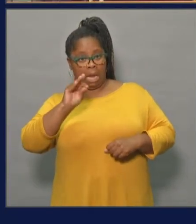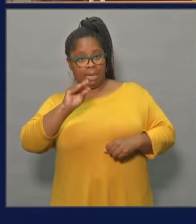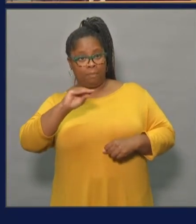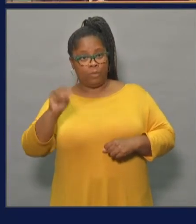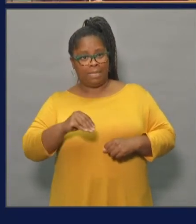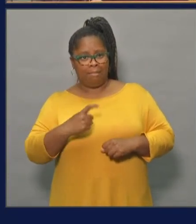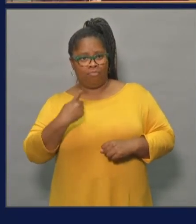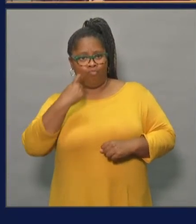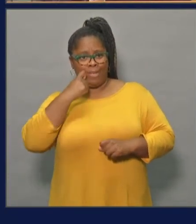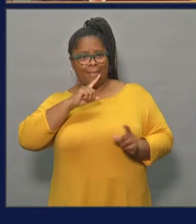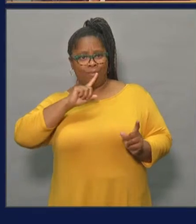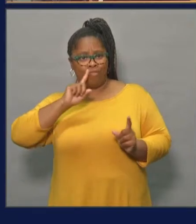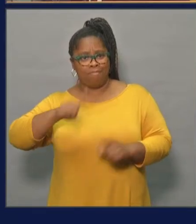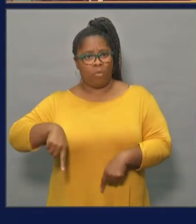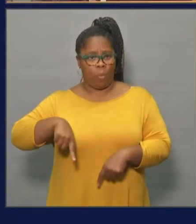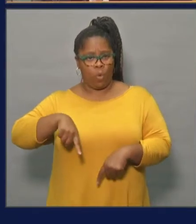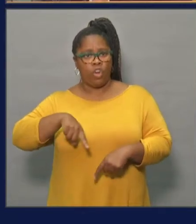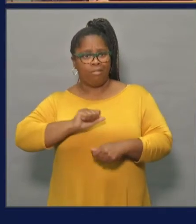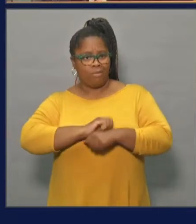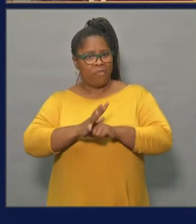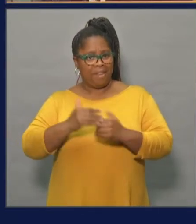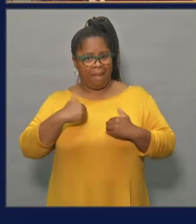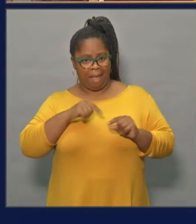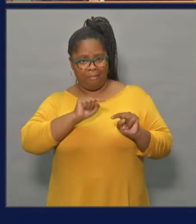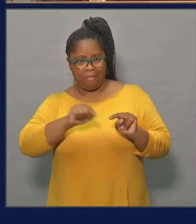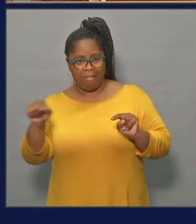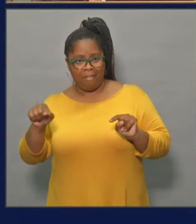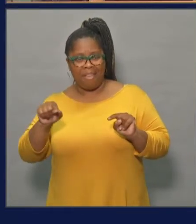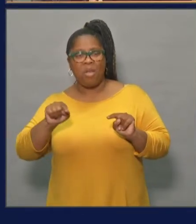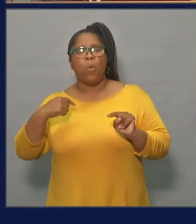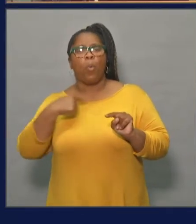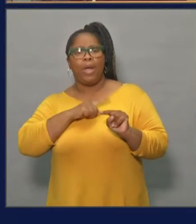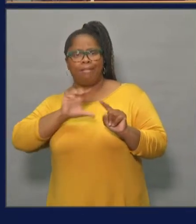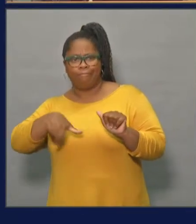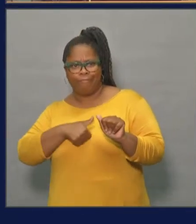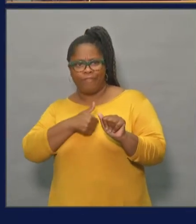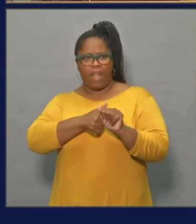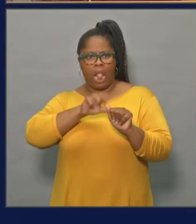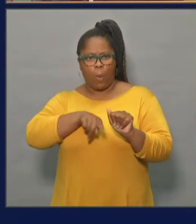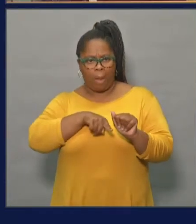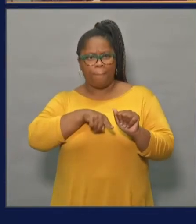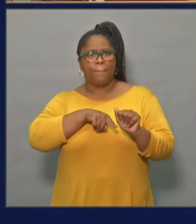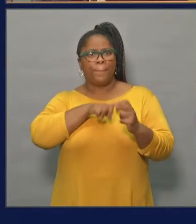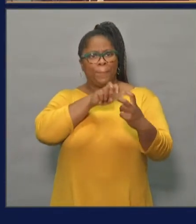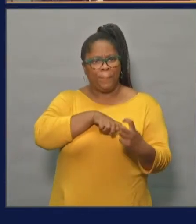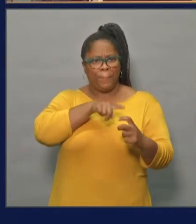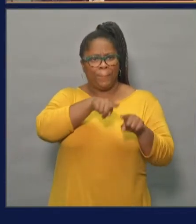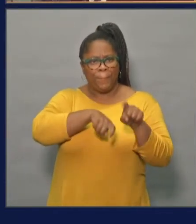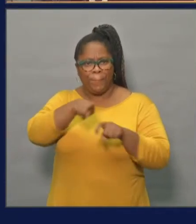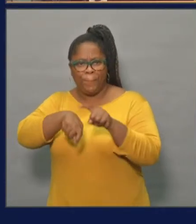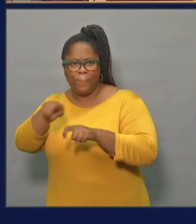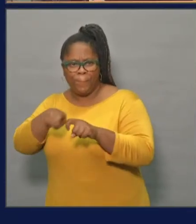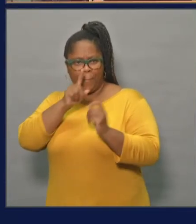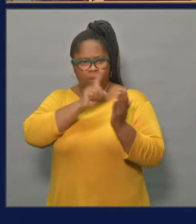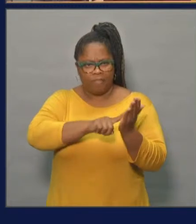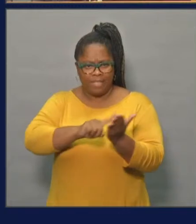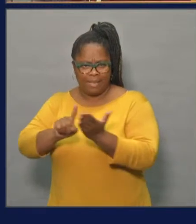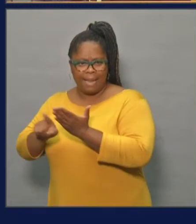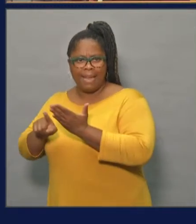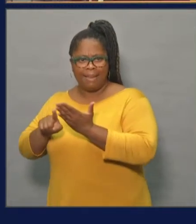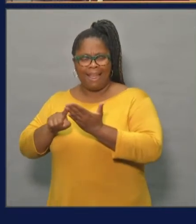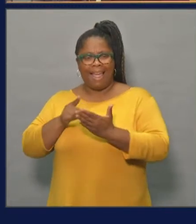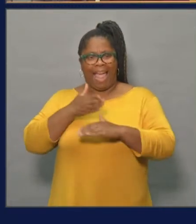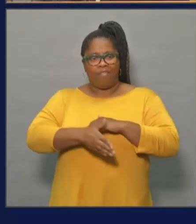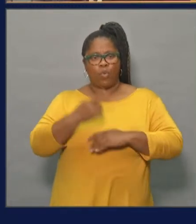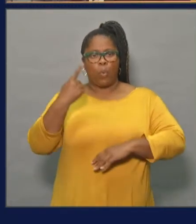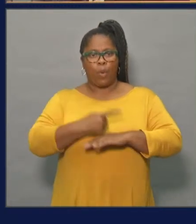are followed up within 1 day of being referred to us for investigation. And we also are looking to make sure that we're